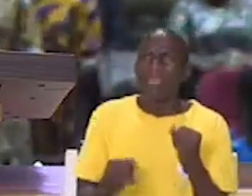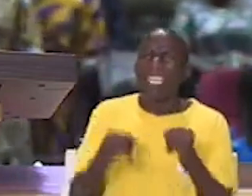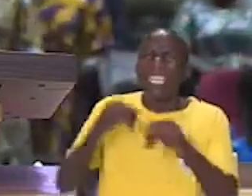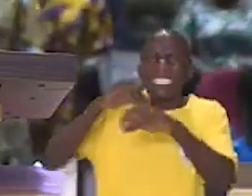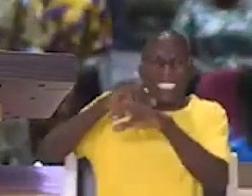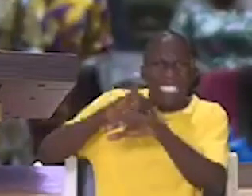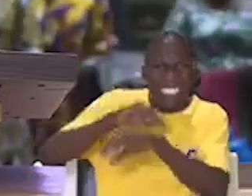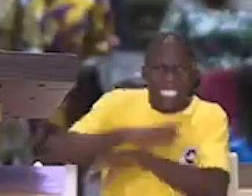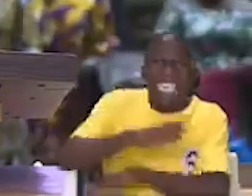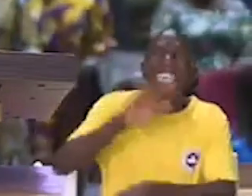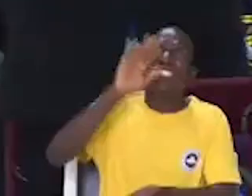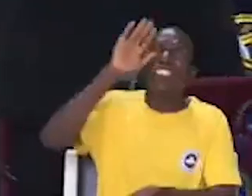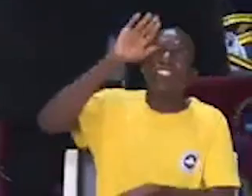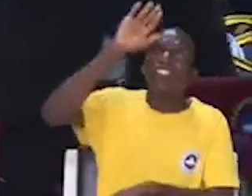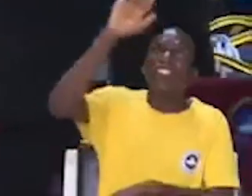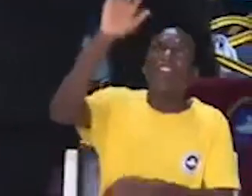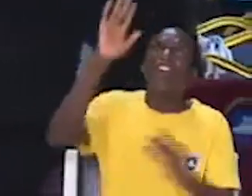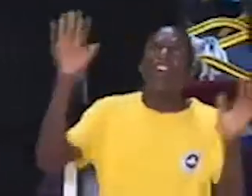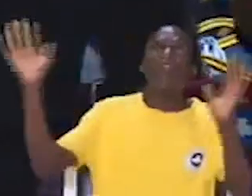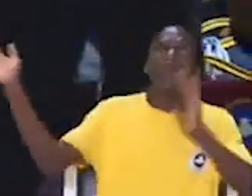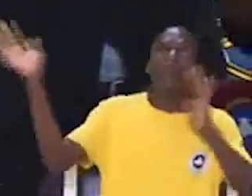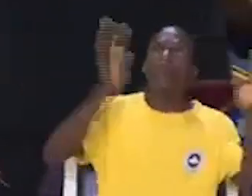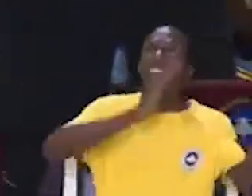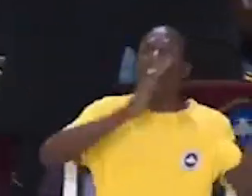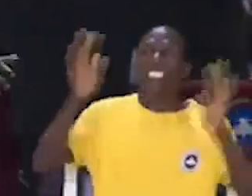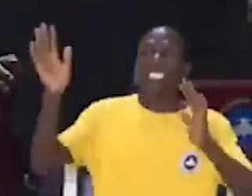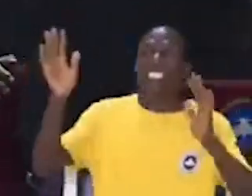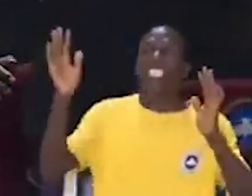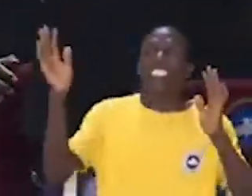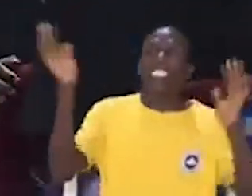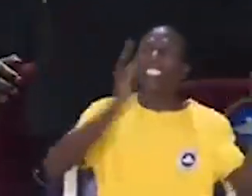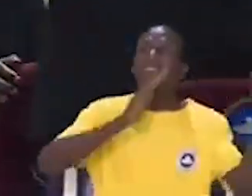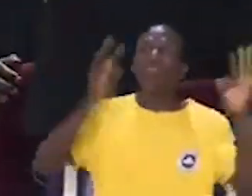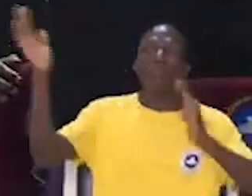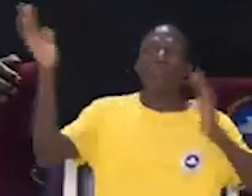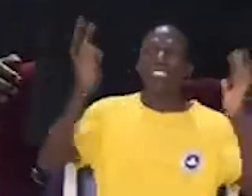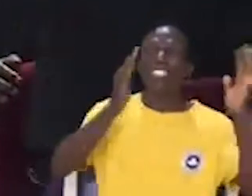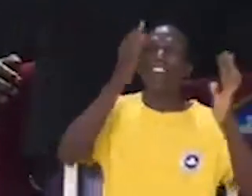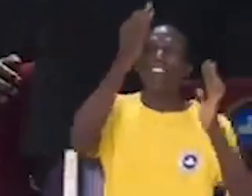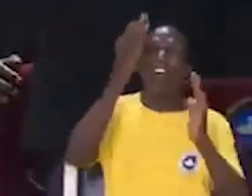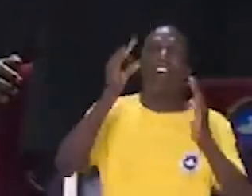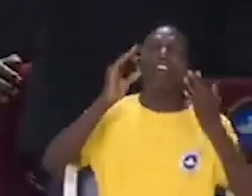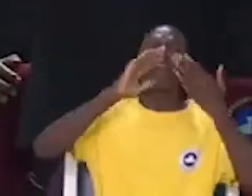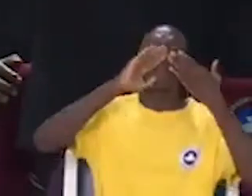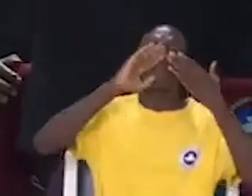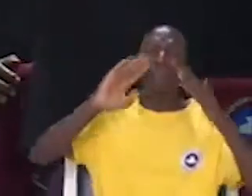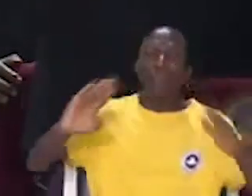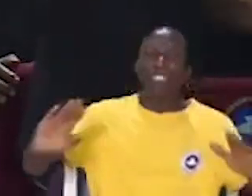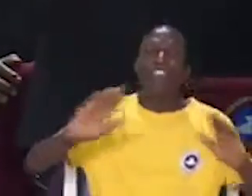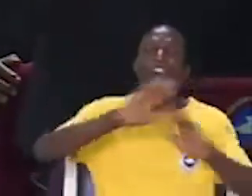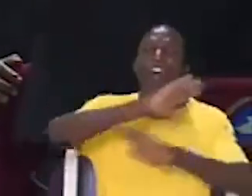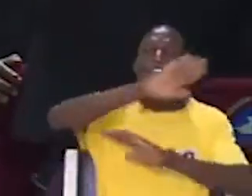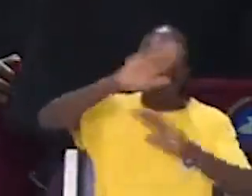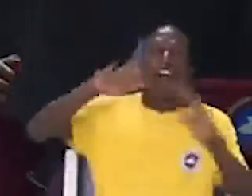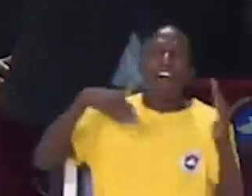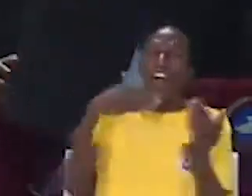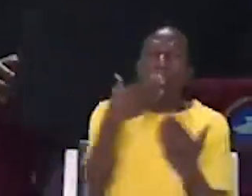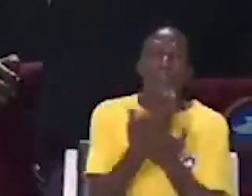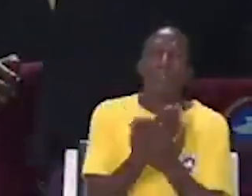send your wind, the wind of peace, all across